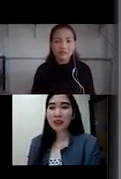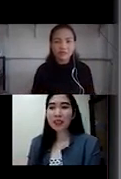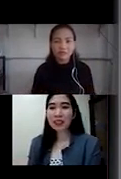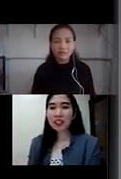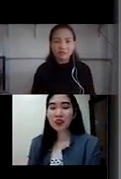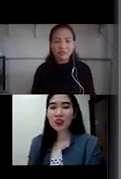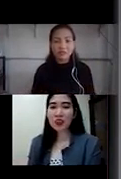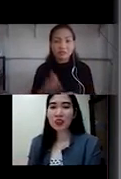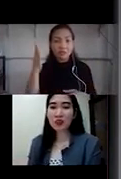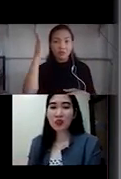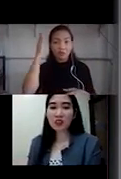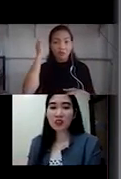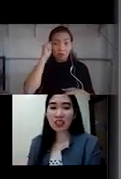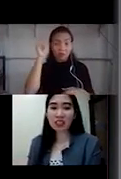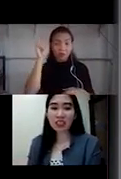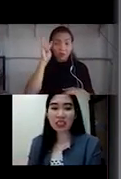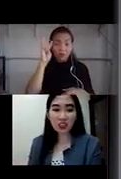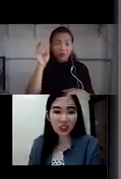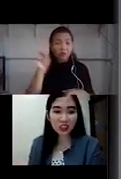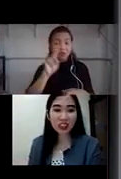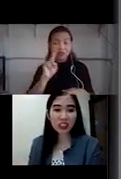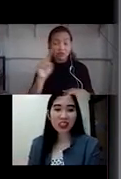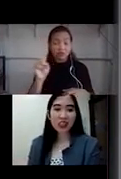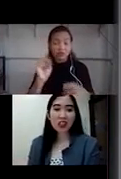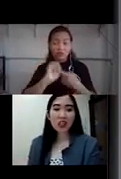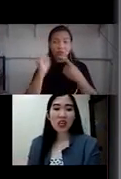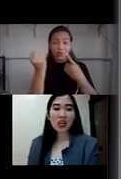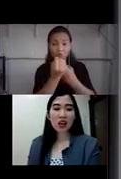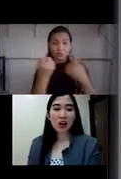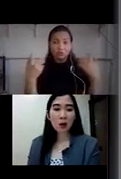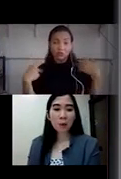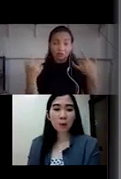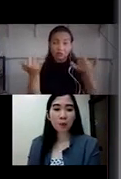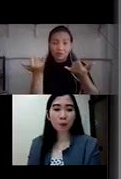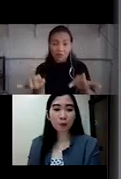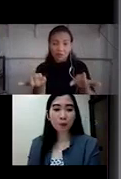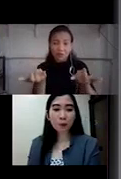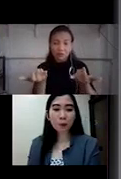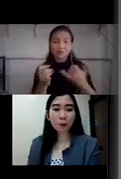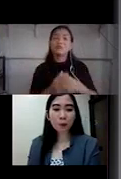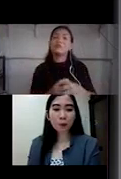alam na natin kung ano yung situation natin ngayon,